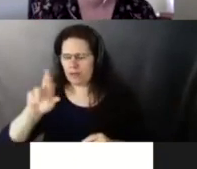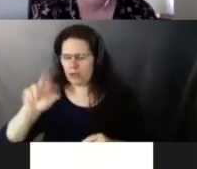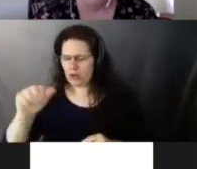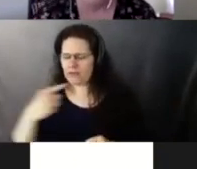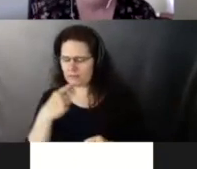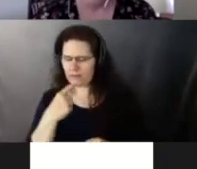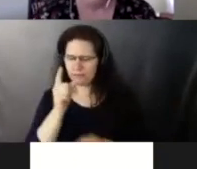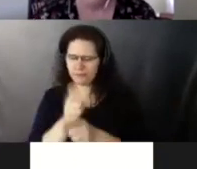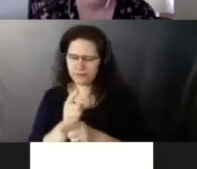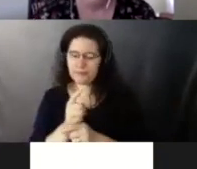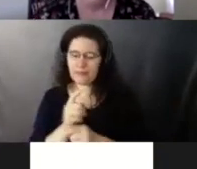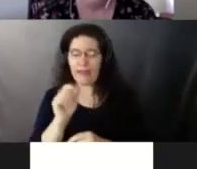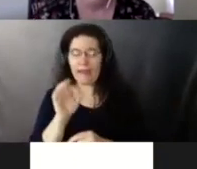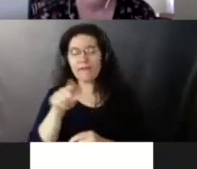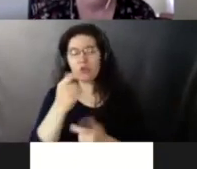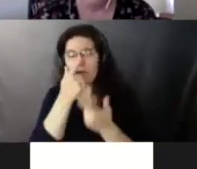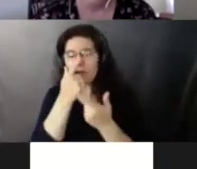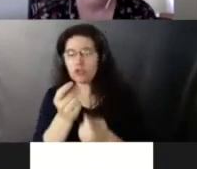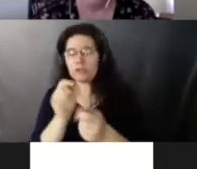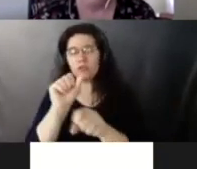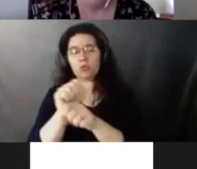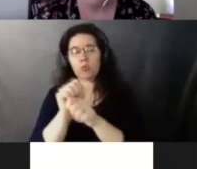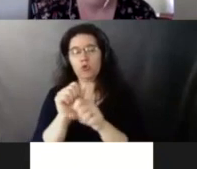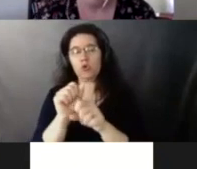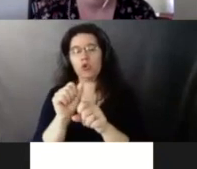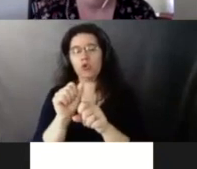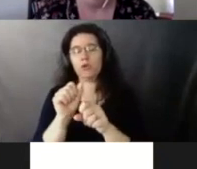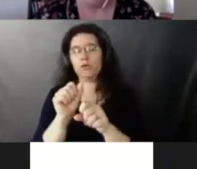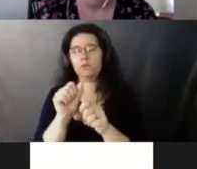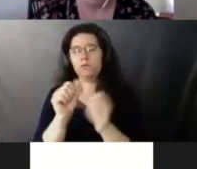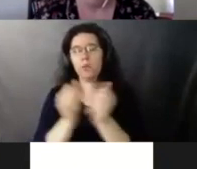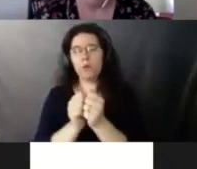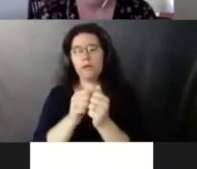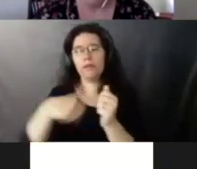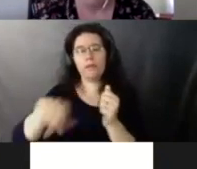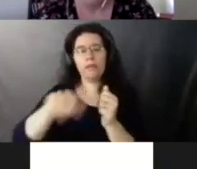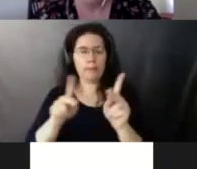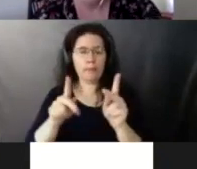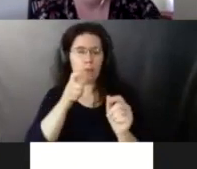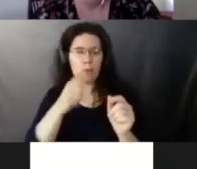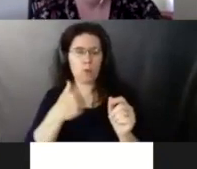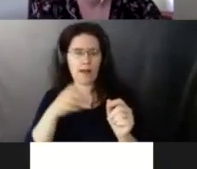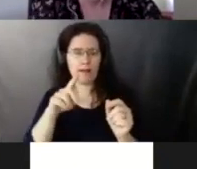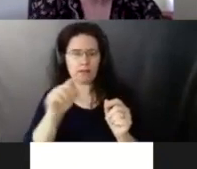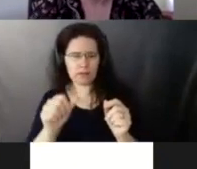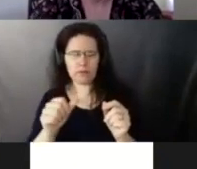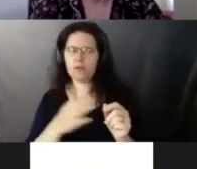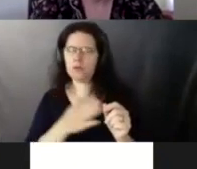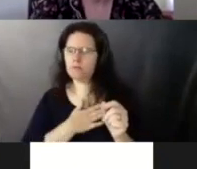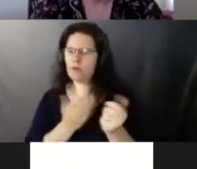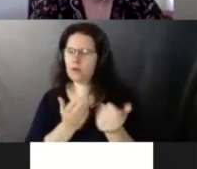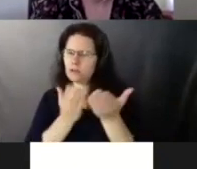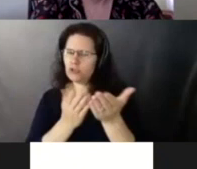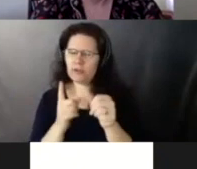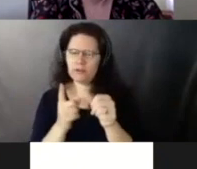a marginalized community, like if you want to work with disability, so I would suggest that the first thing you have to